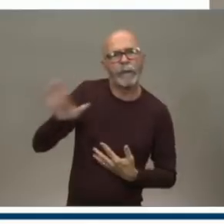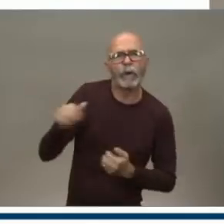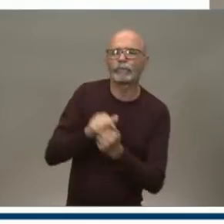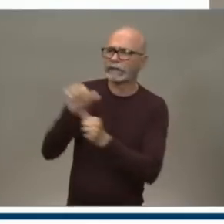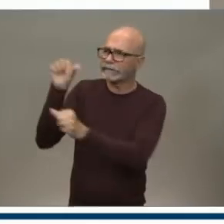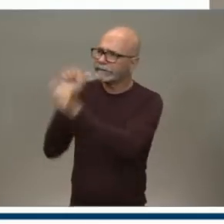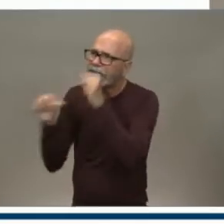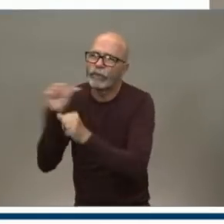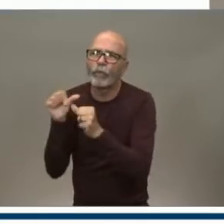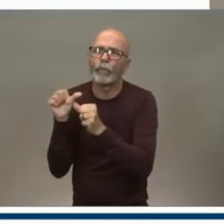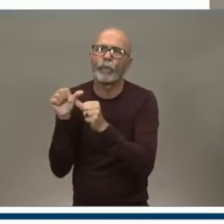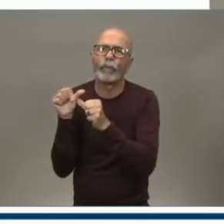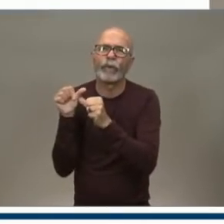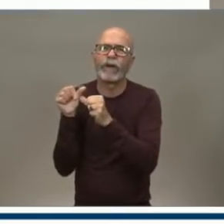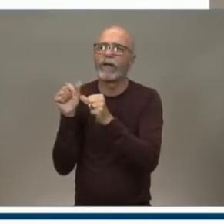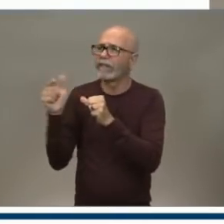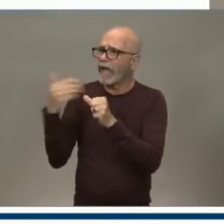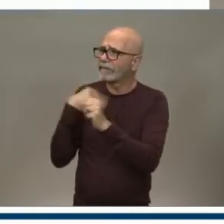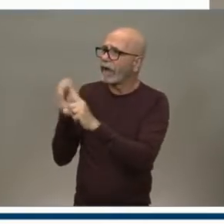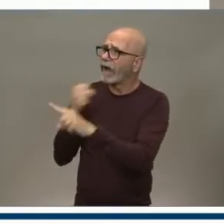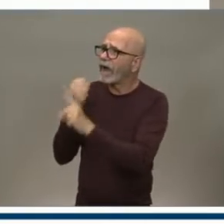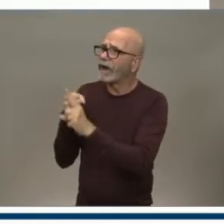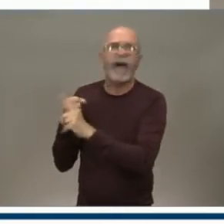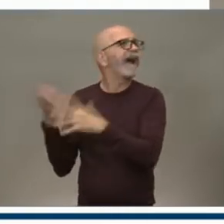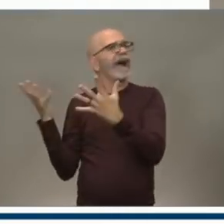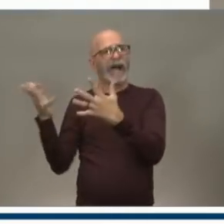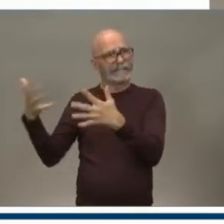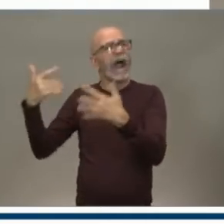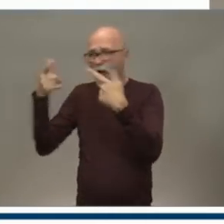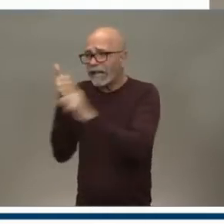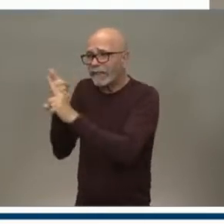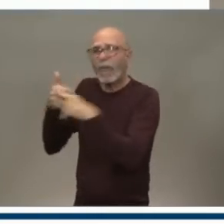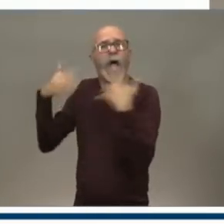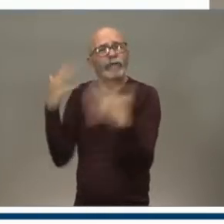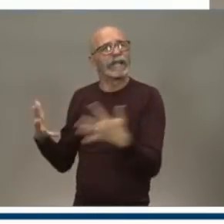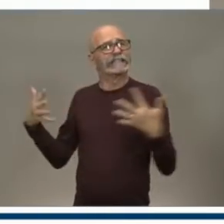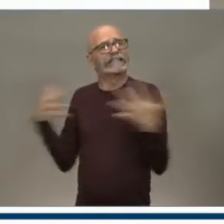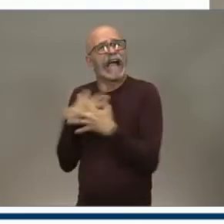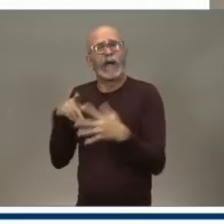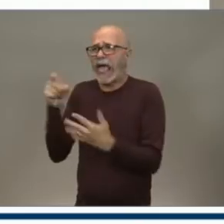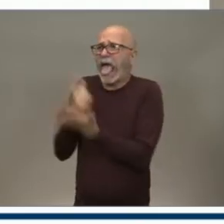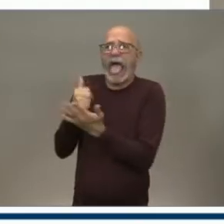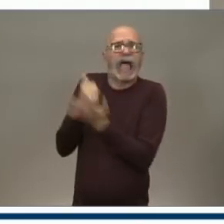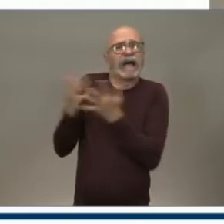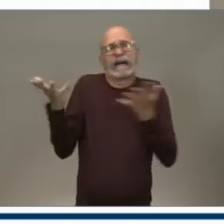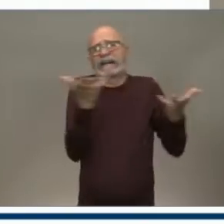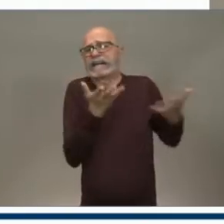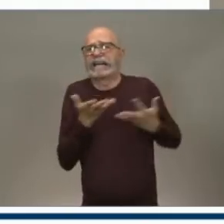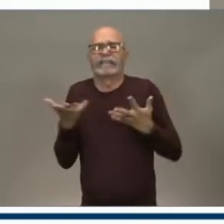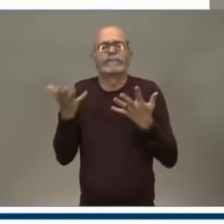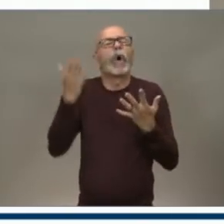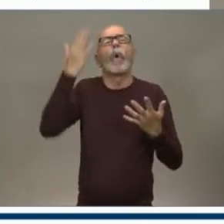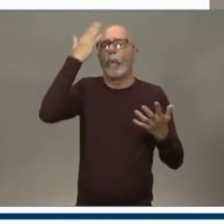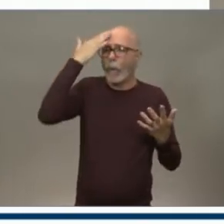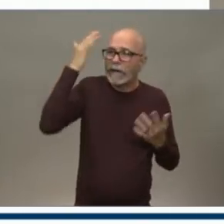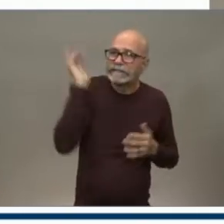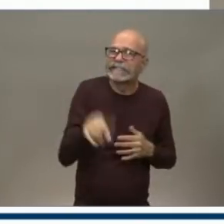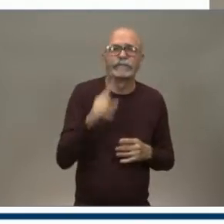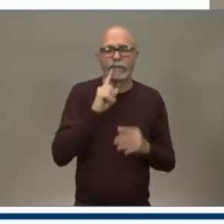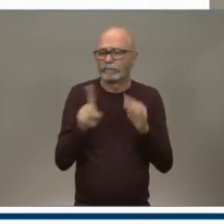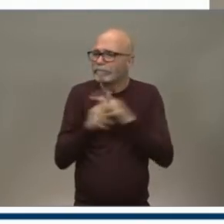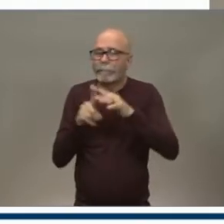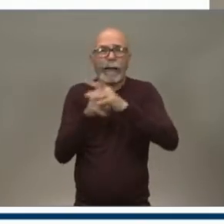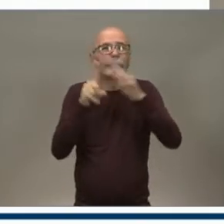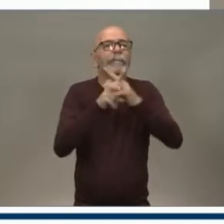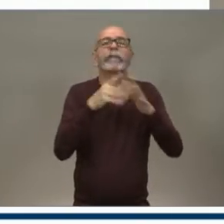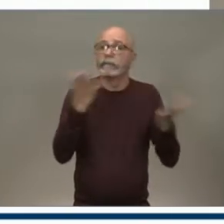and anxiety. We fully expected to see cases in some of our schools. We were ready for that. But I think we